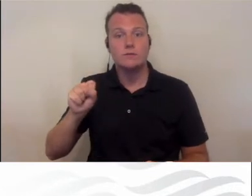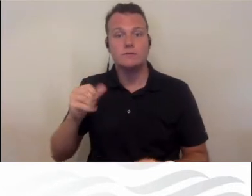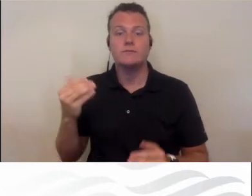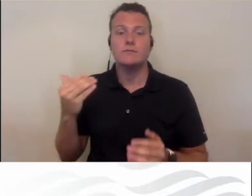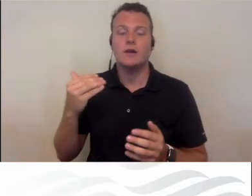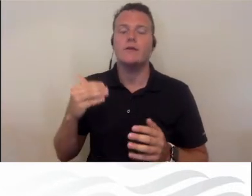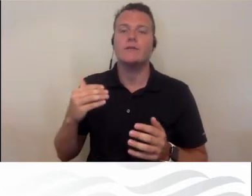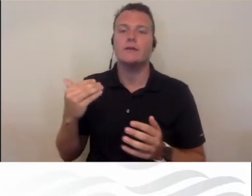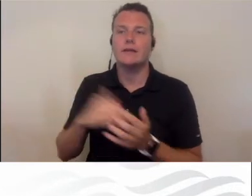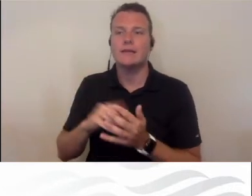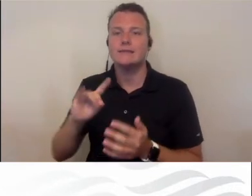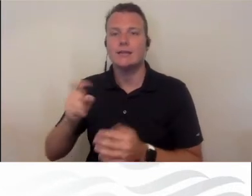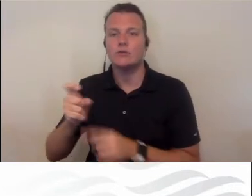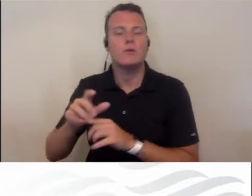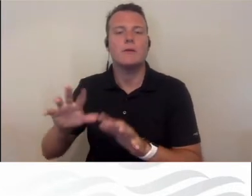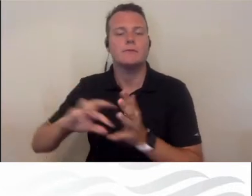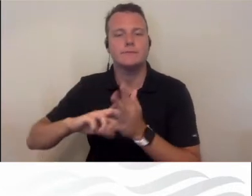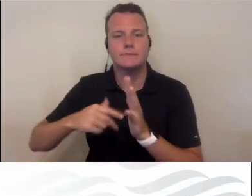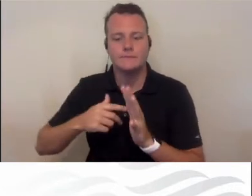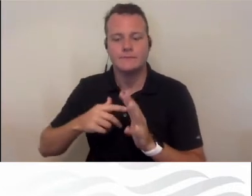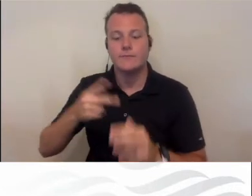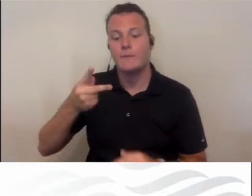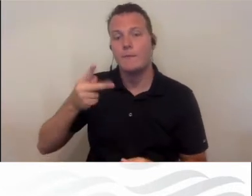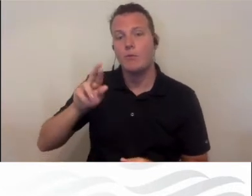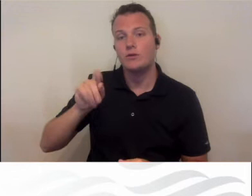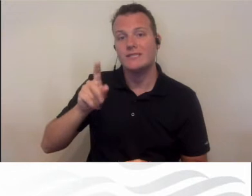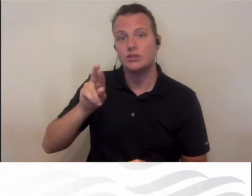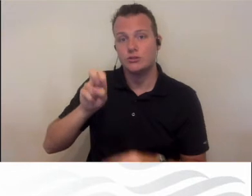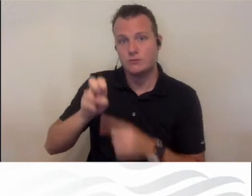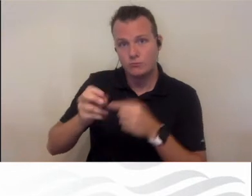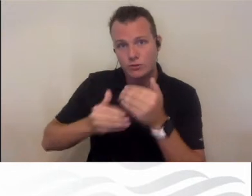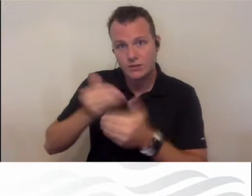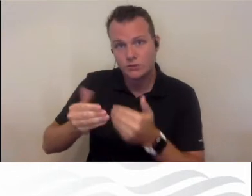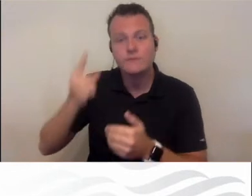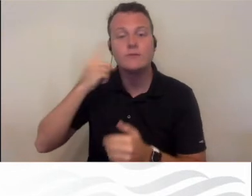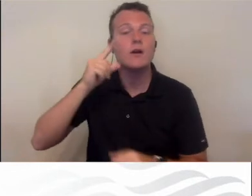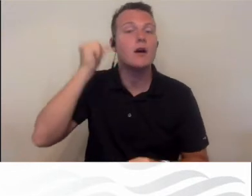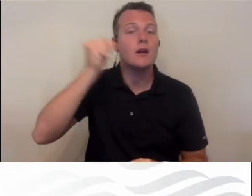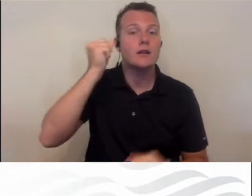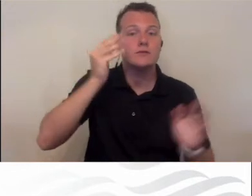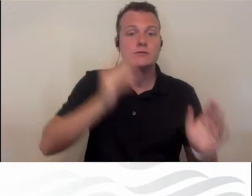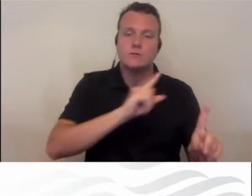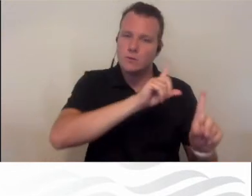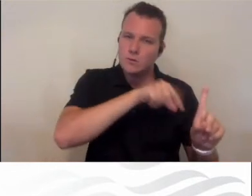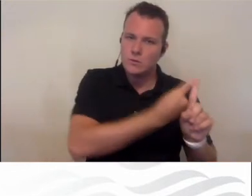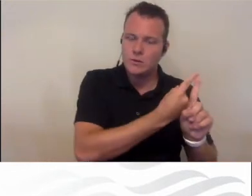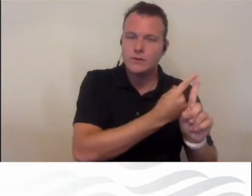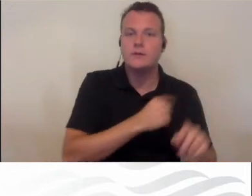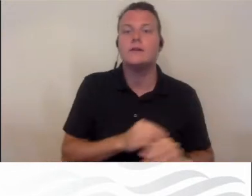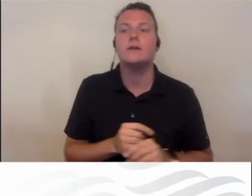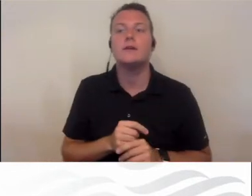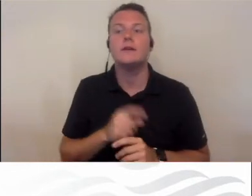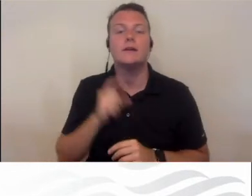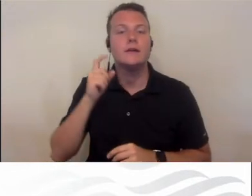diagnosis or the procedure codes, is for audiologists only. Hearing